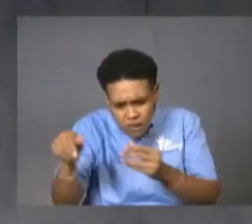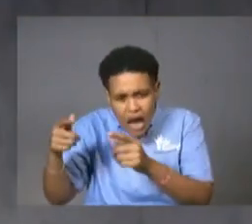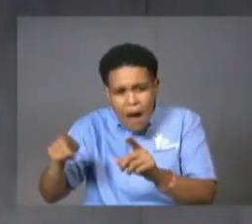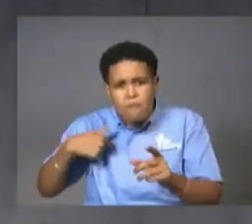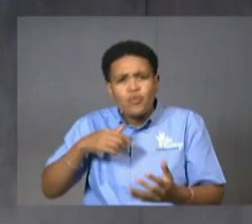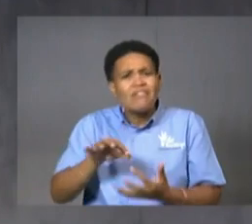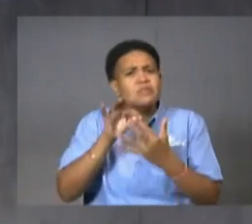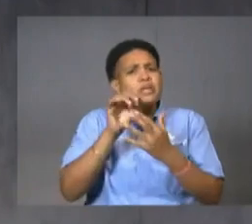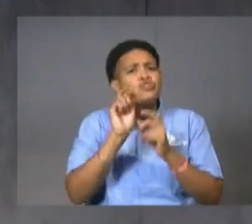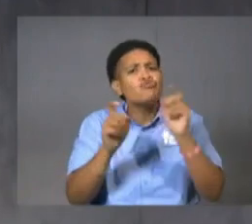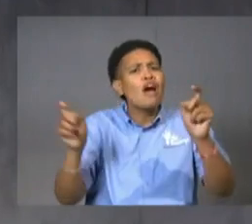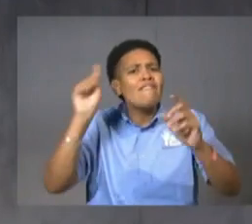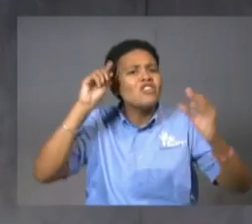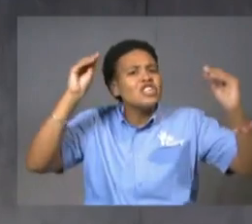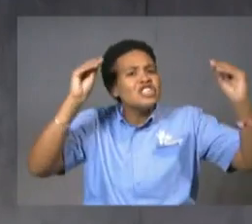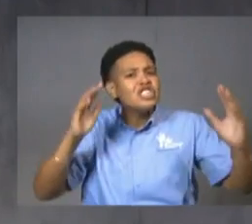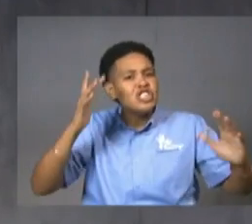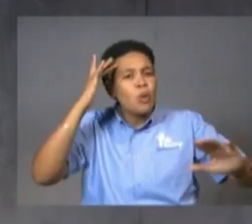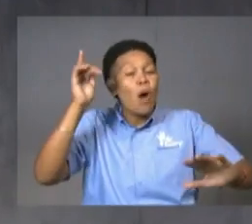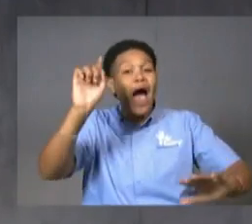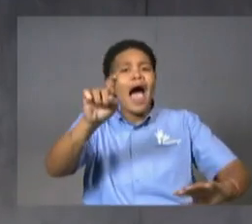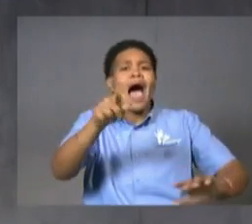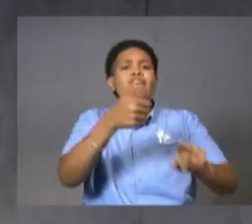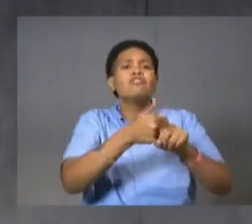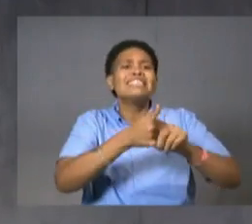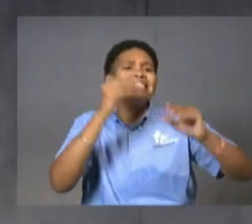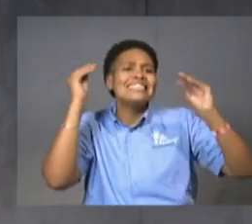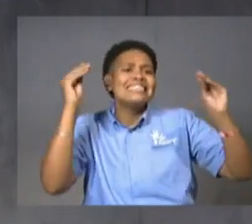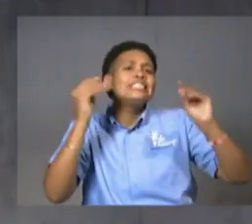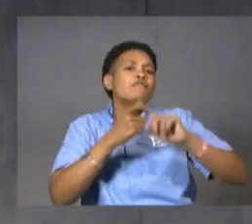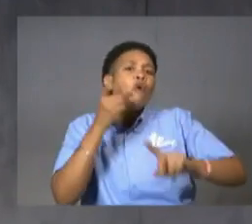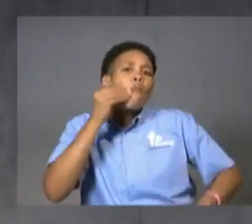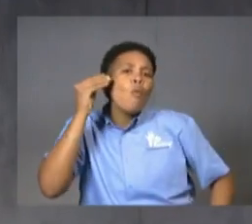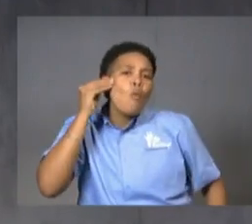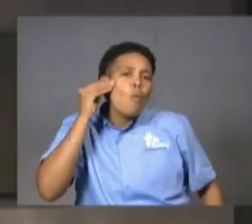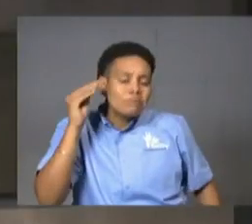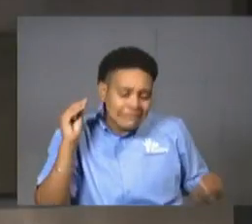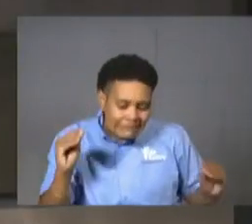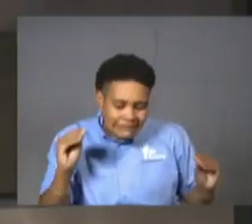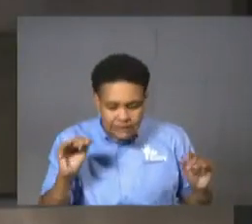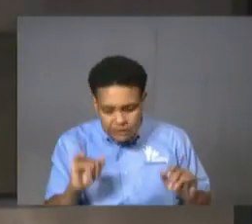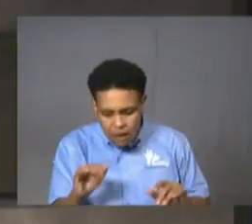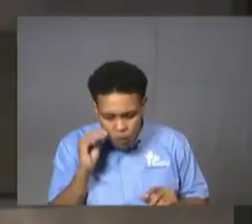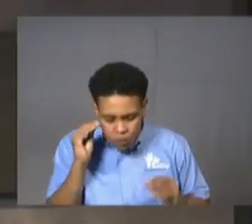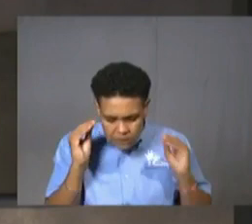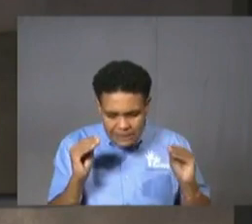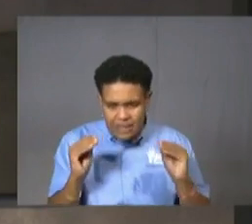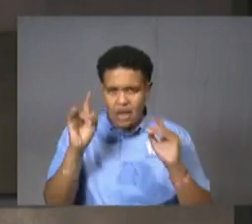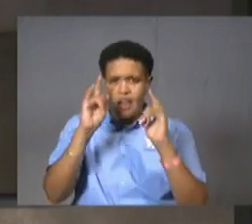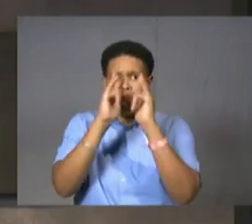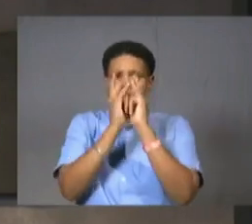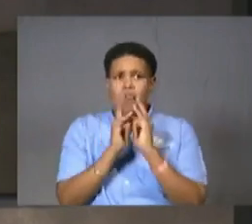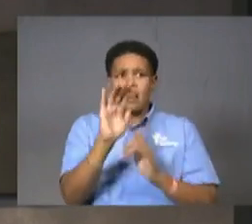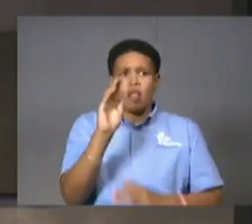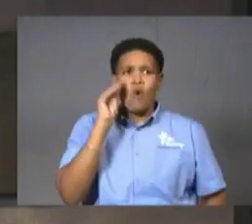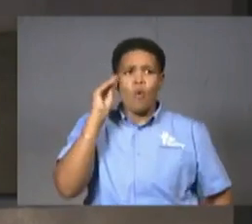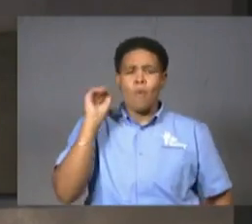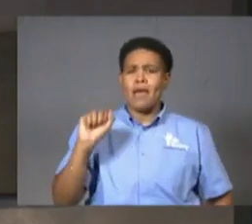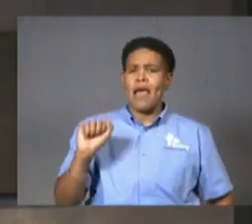grant for teachers, because there's going to have to be teaching from home, and they need to configure their homes so that they're able to